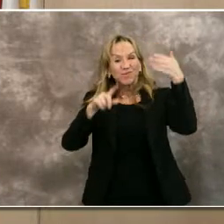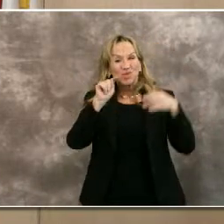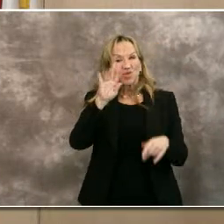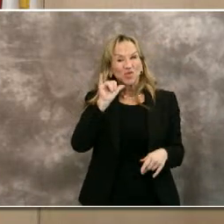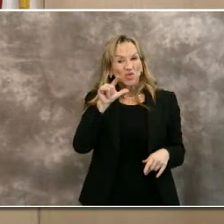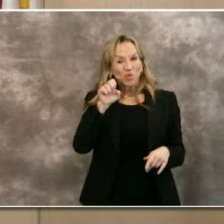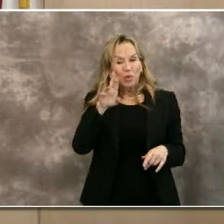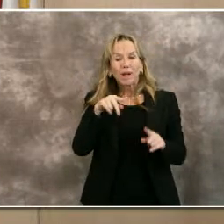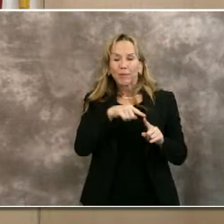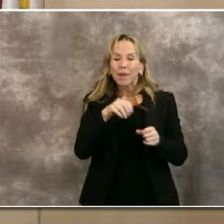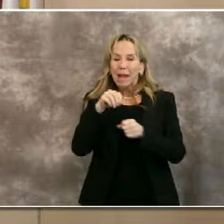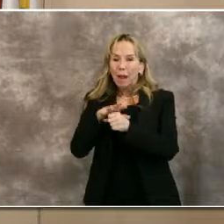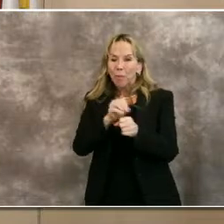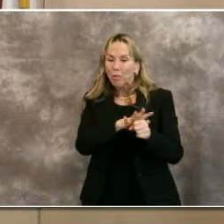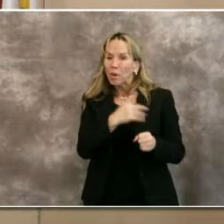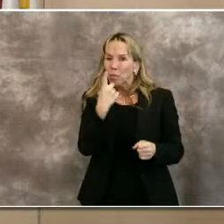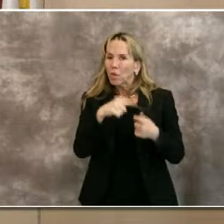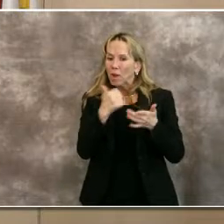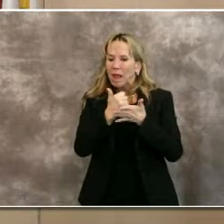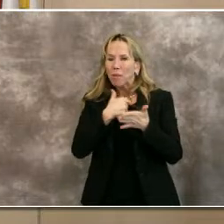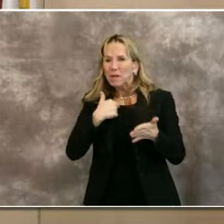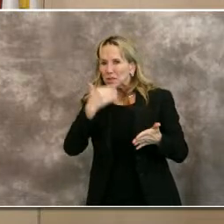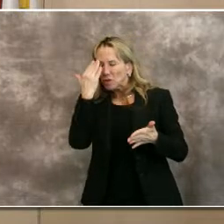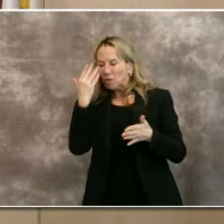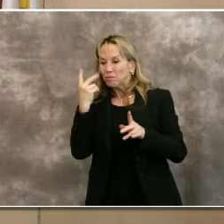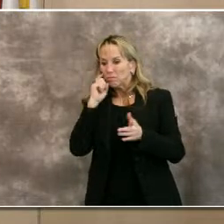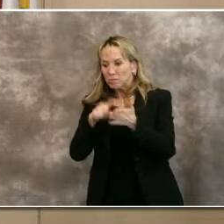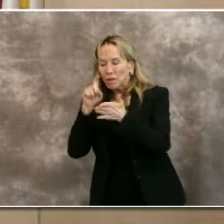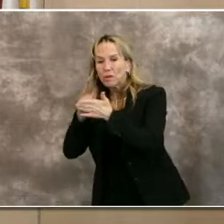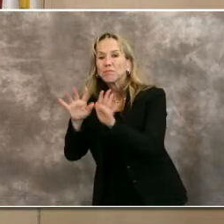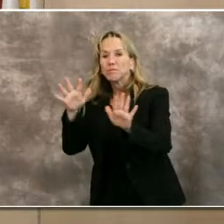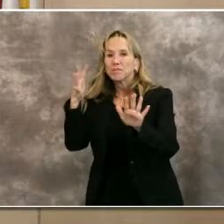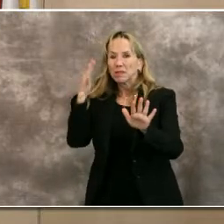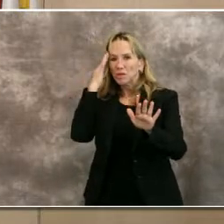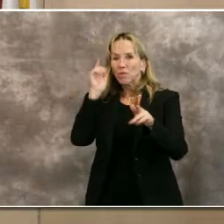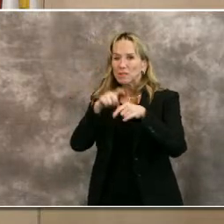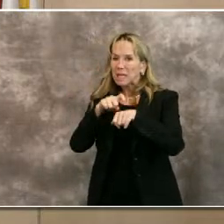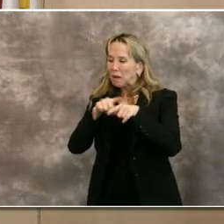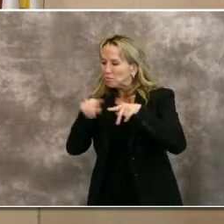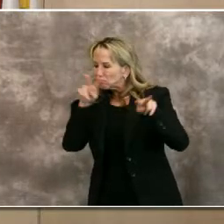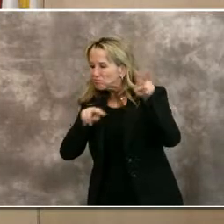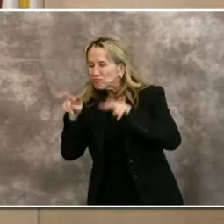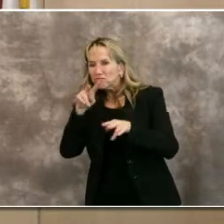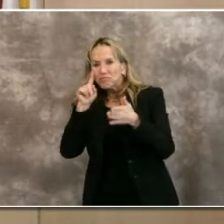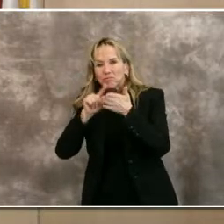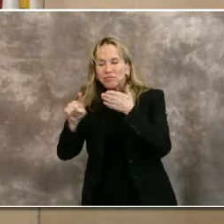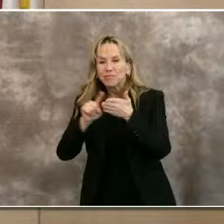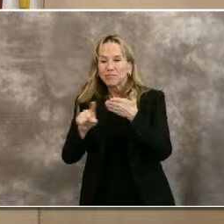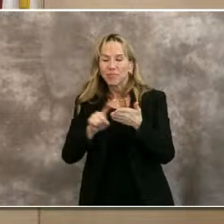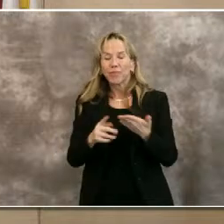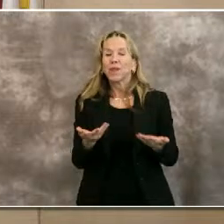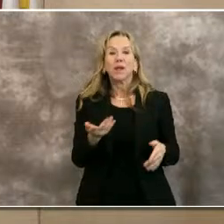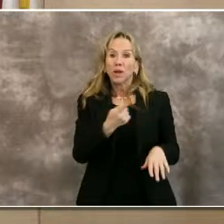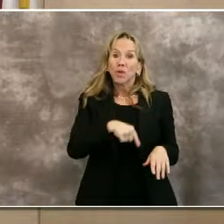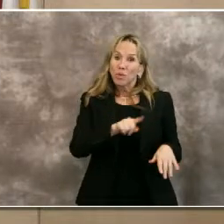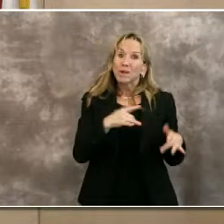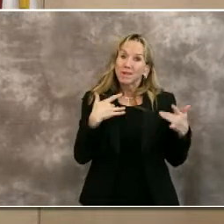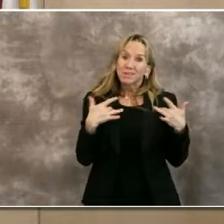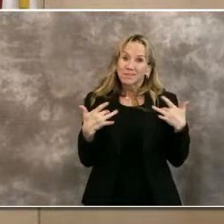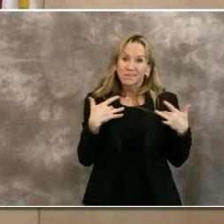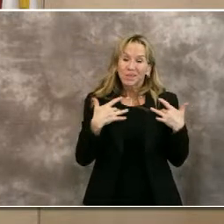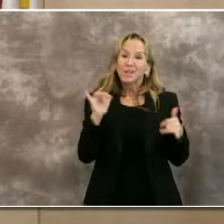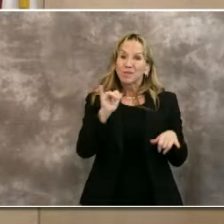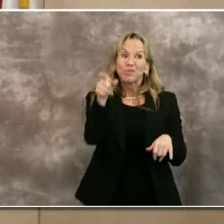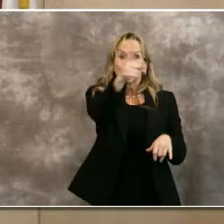us stay alert as to what's going on in the community. So we are very concerned, as everyone should be, and